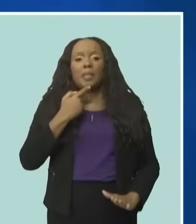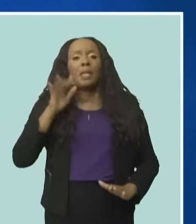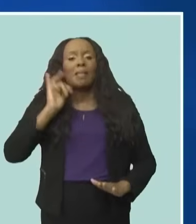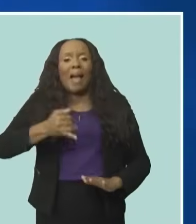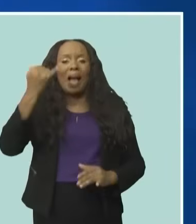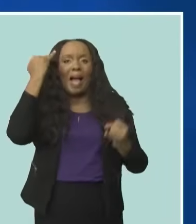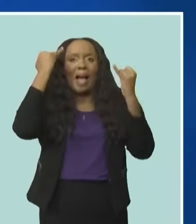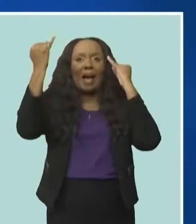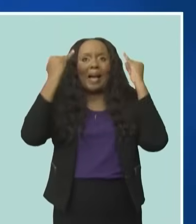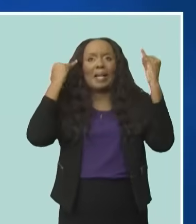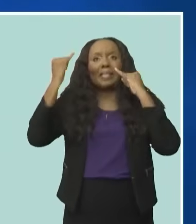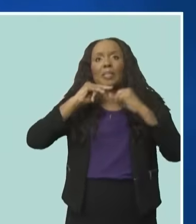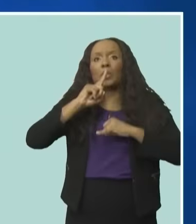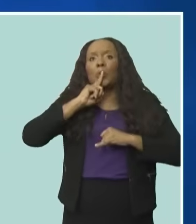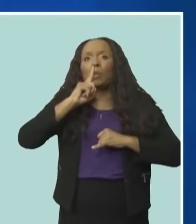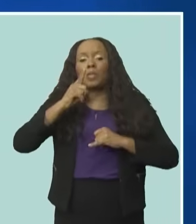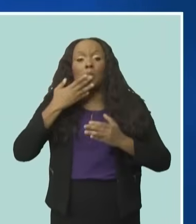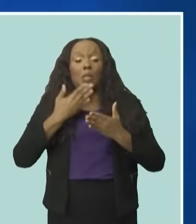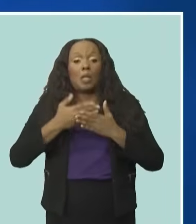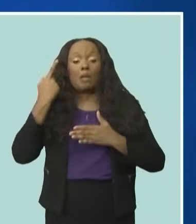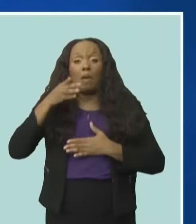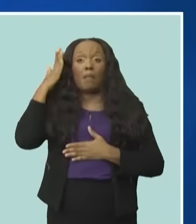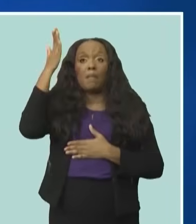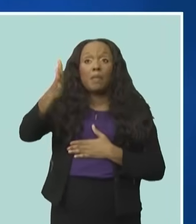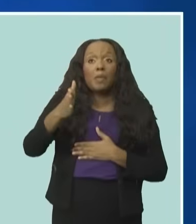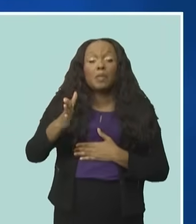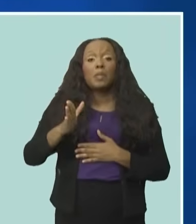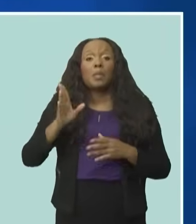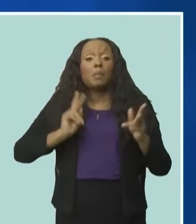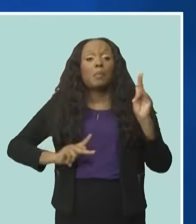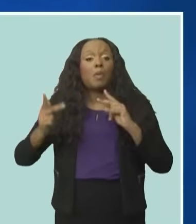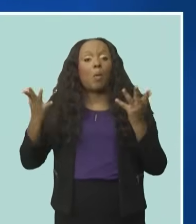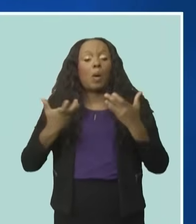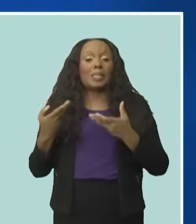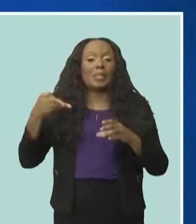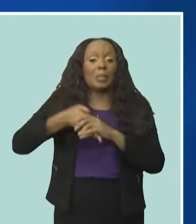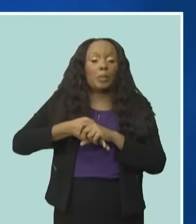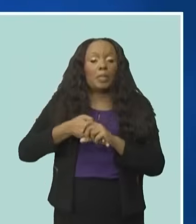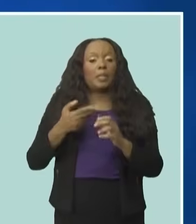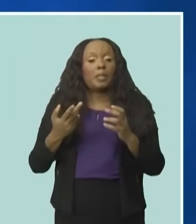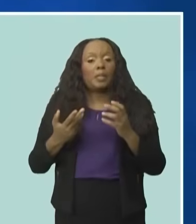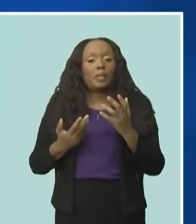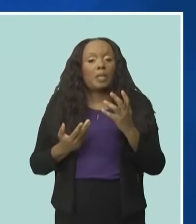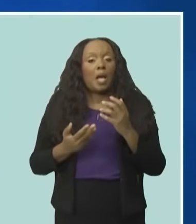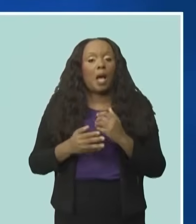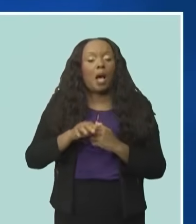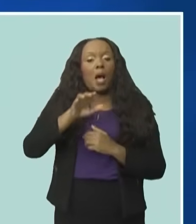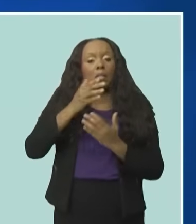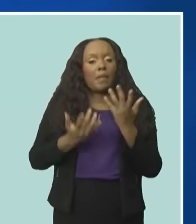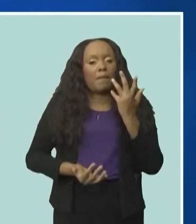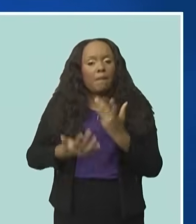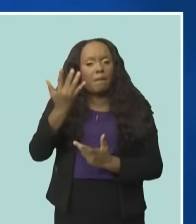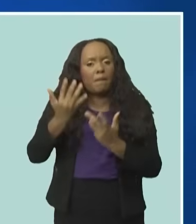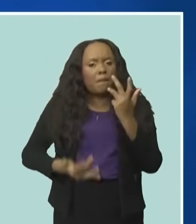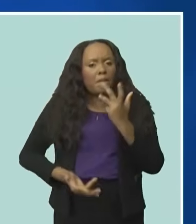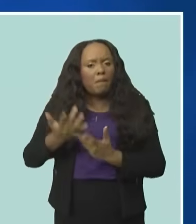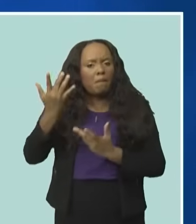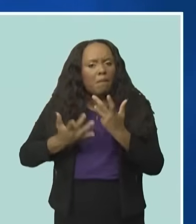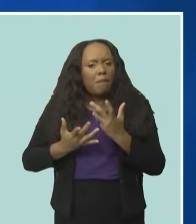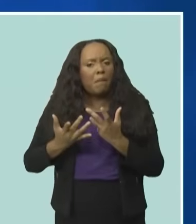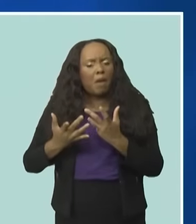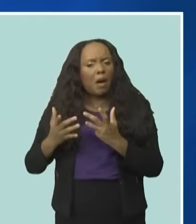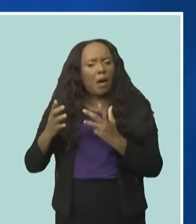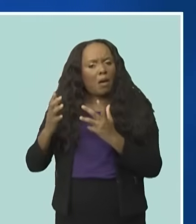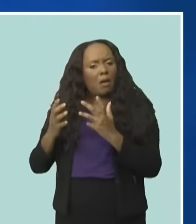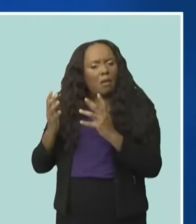initiative is a nurturing ground for not only future firefighters, but also leaders and the citizens of excellence.